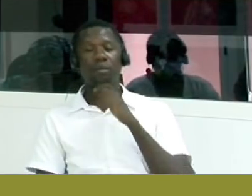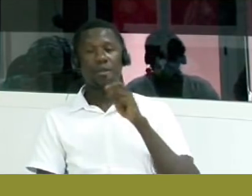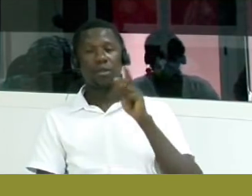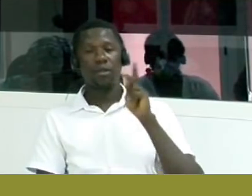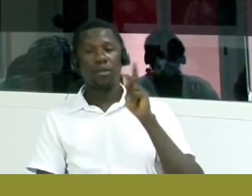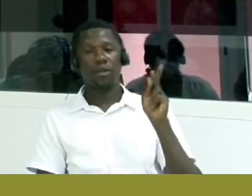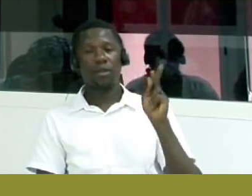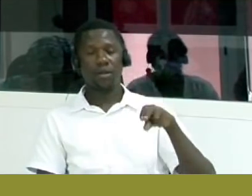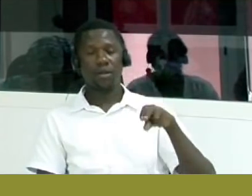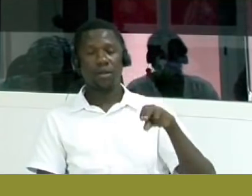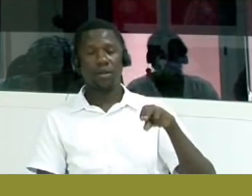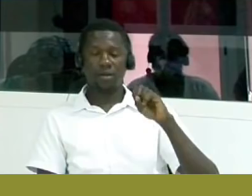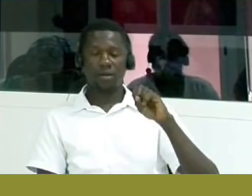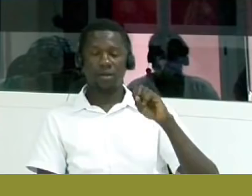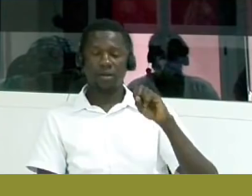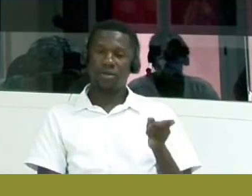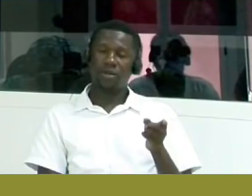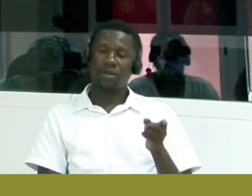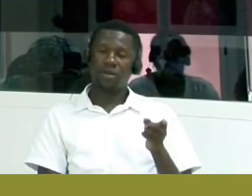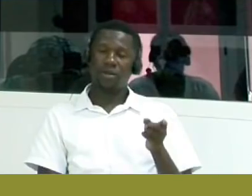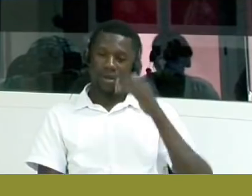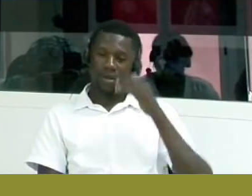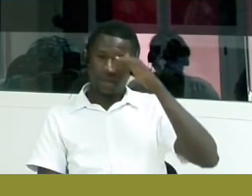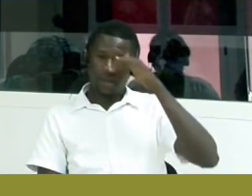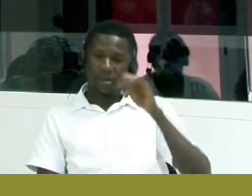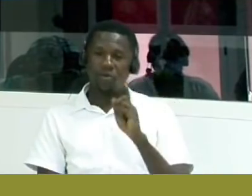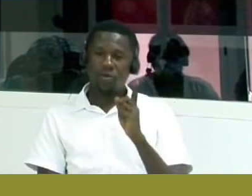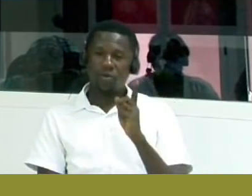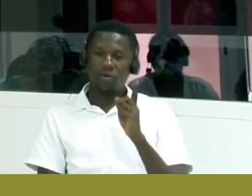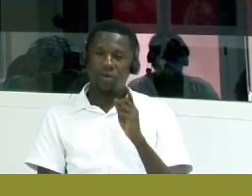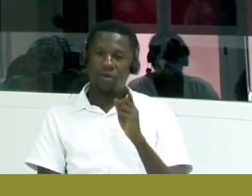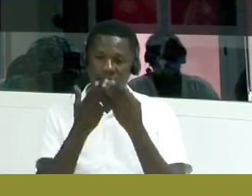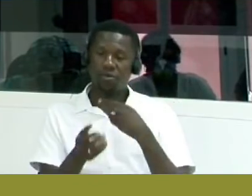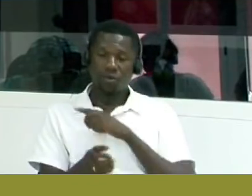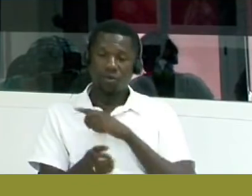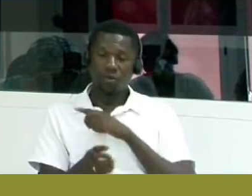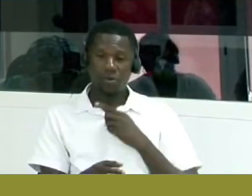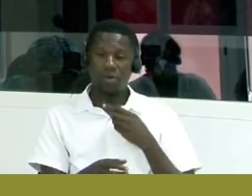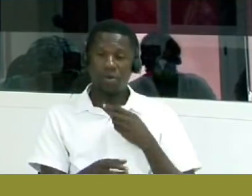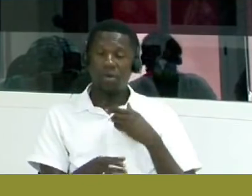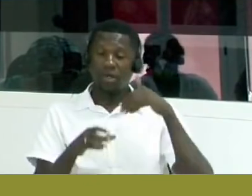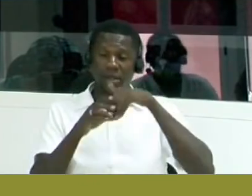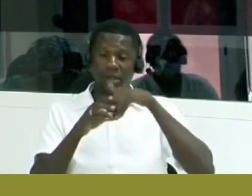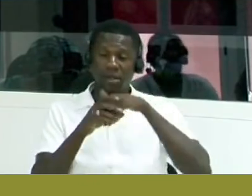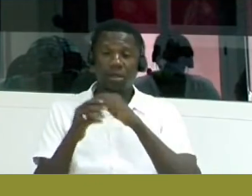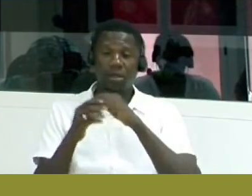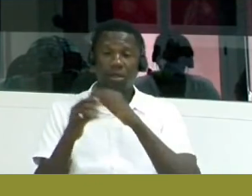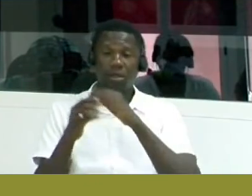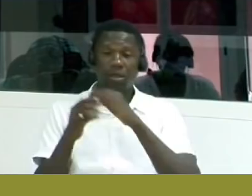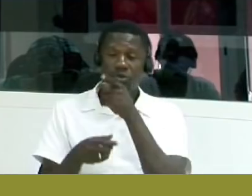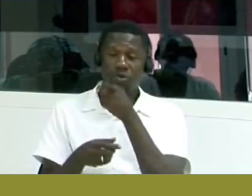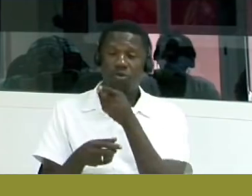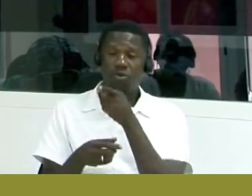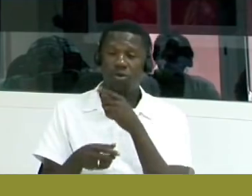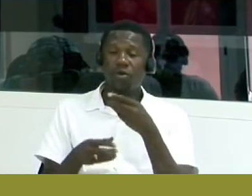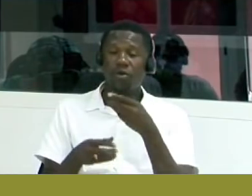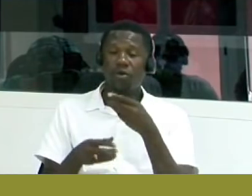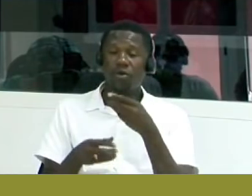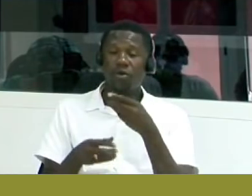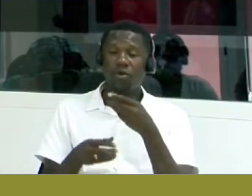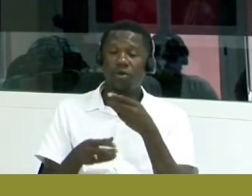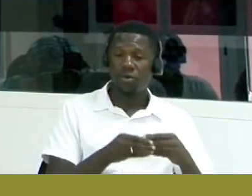With all due respect, I agree with what you are saying. But we are not attributing responsibility to you for